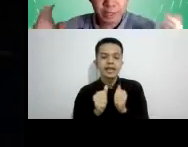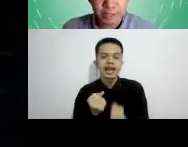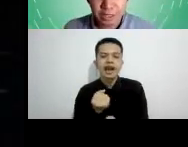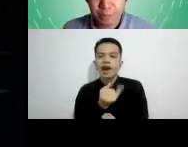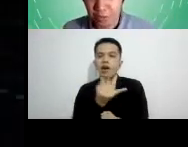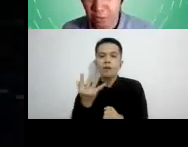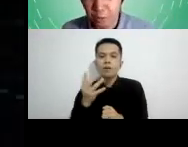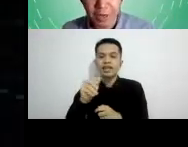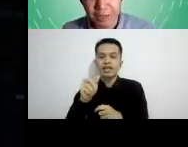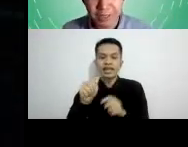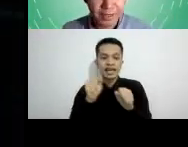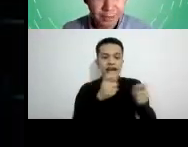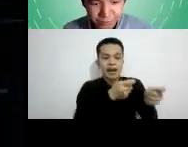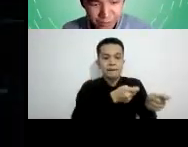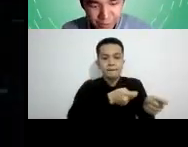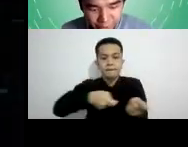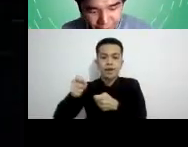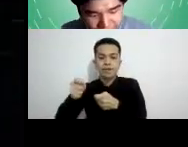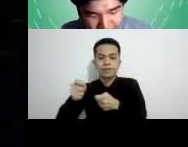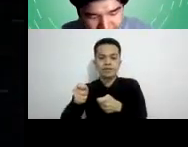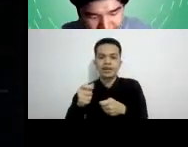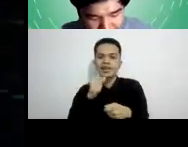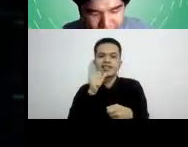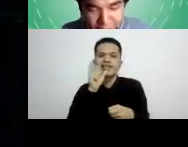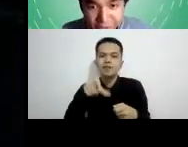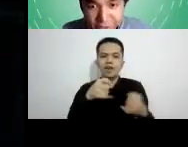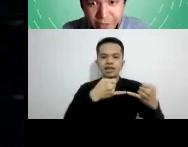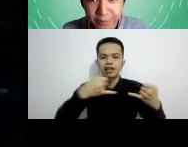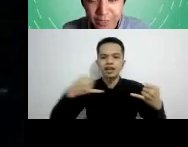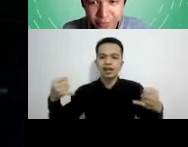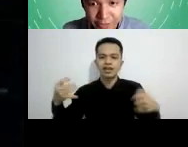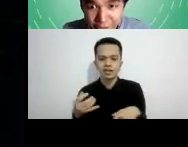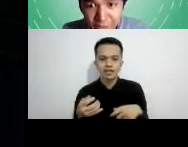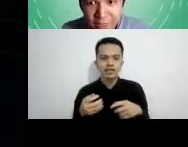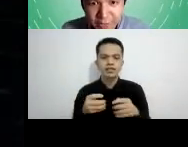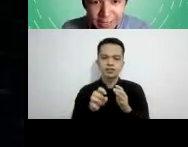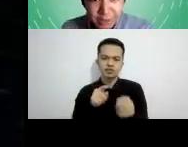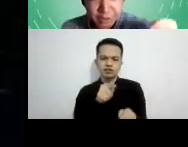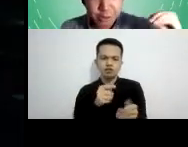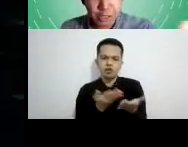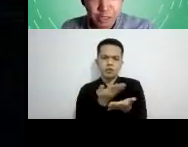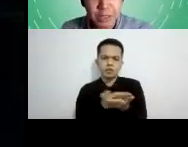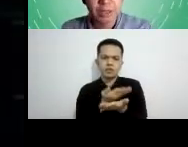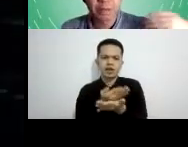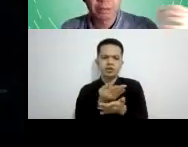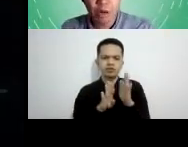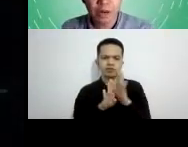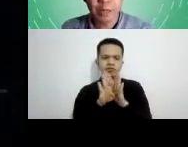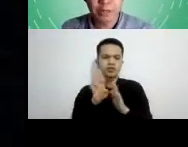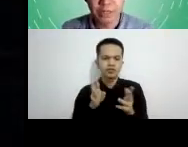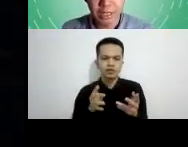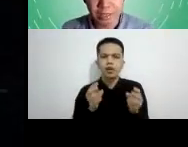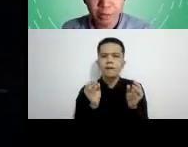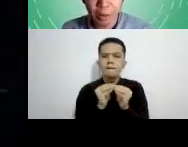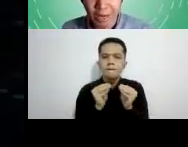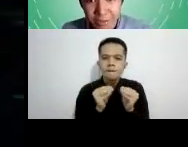you can transport wirelessly. So 5G is a relatively recent innovation that allows us to transmit more amounts